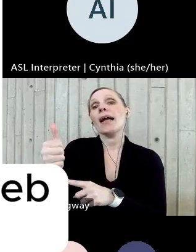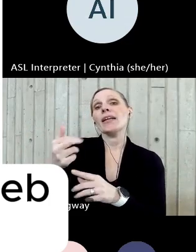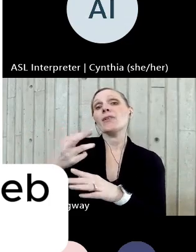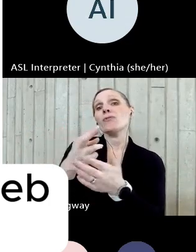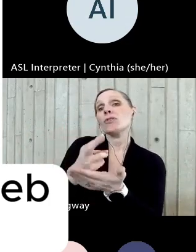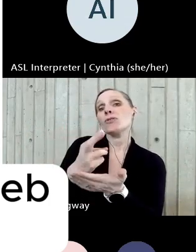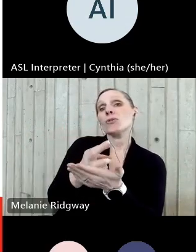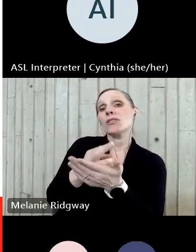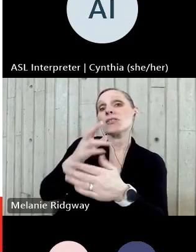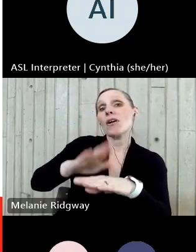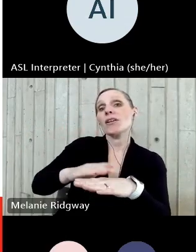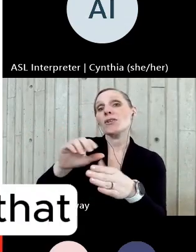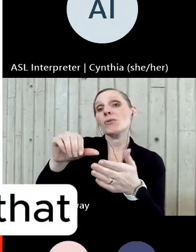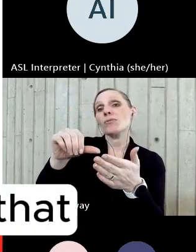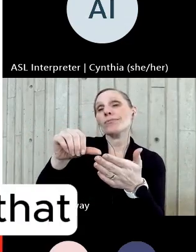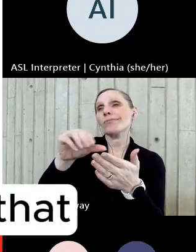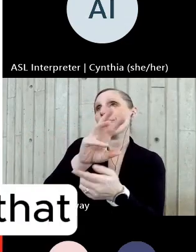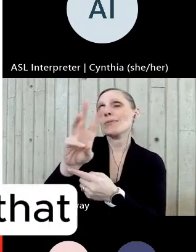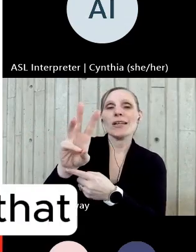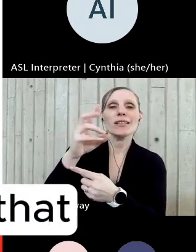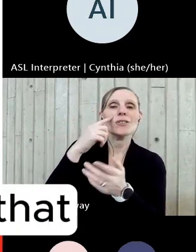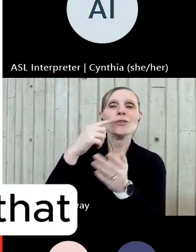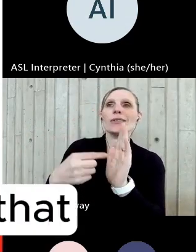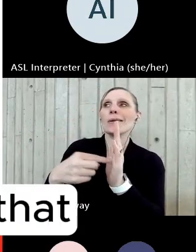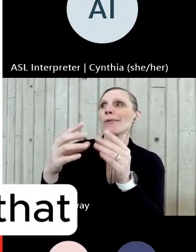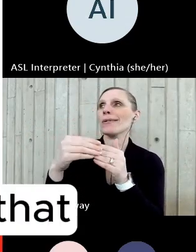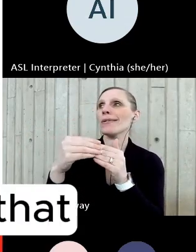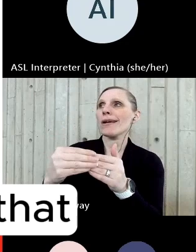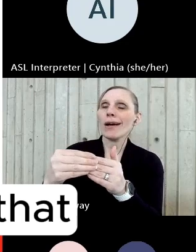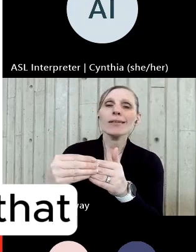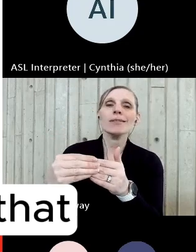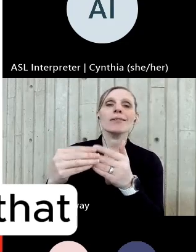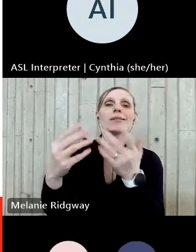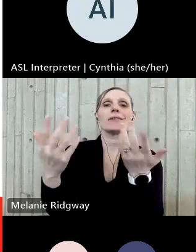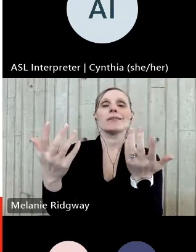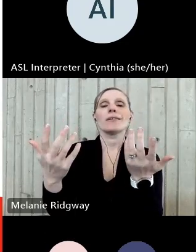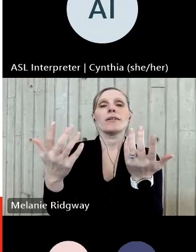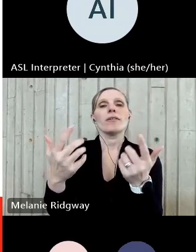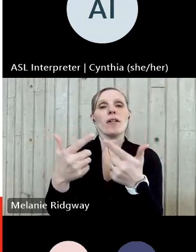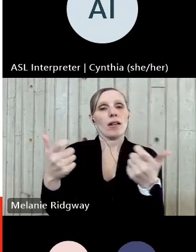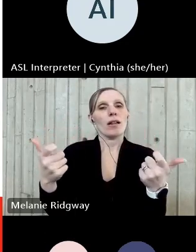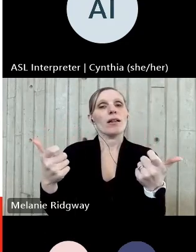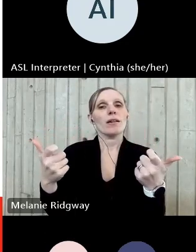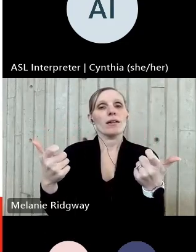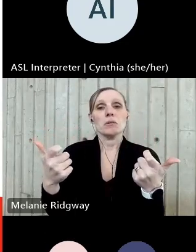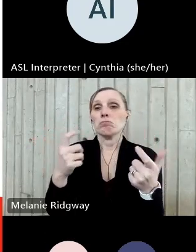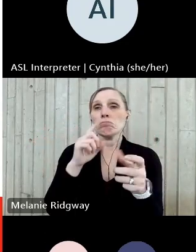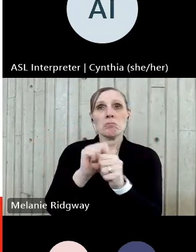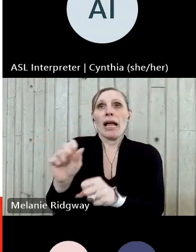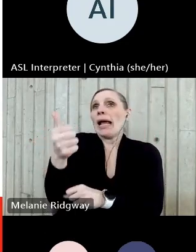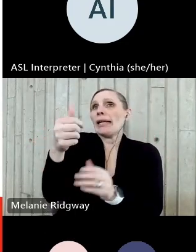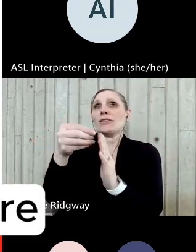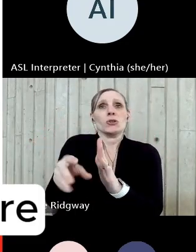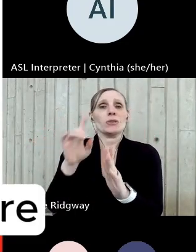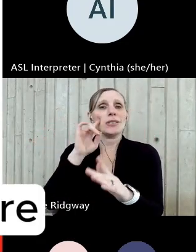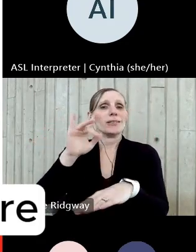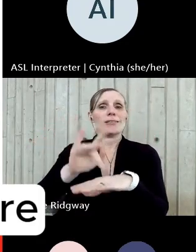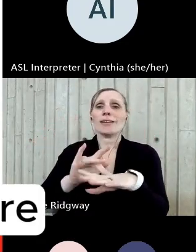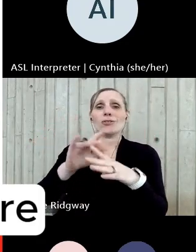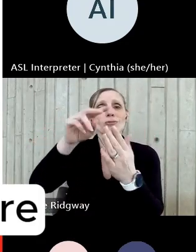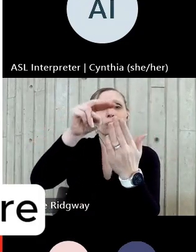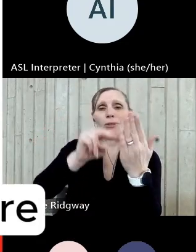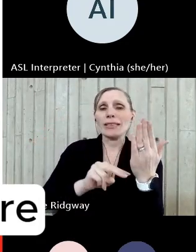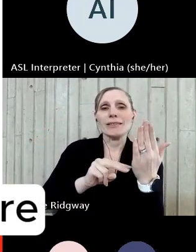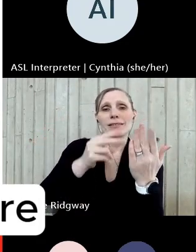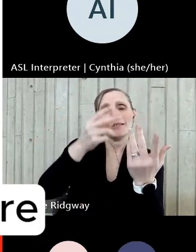the webpage, for example, like the guides and different elements like that, we would definitely encourage any student to go and review the